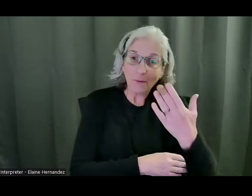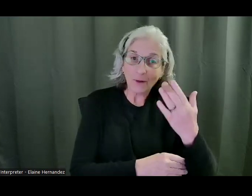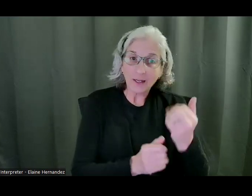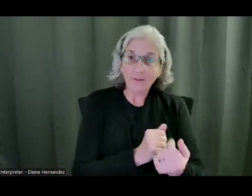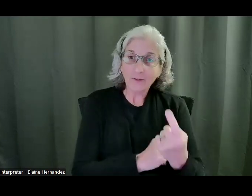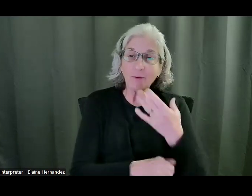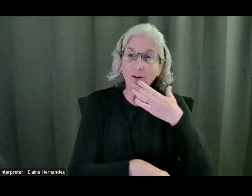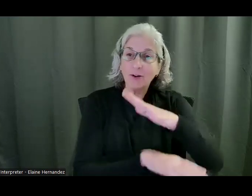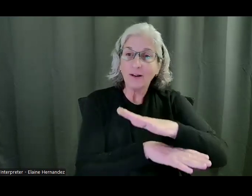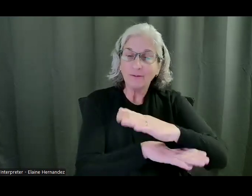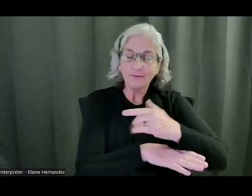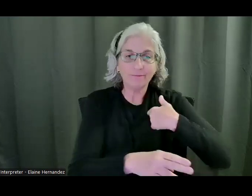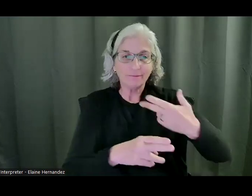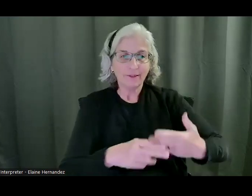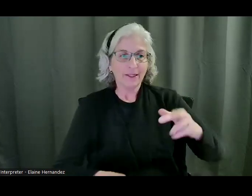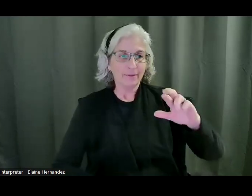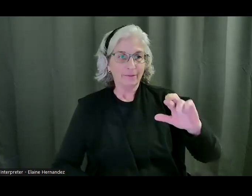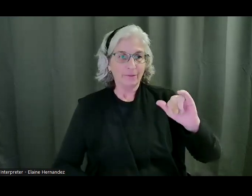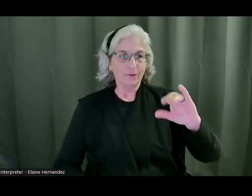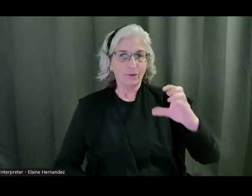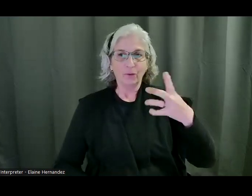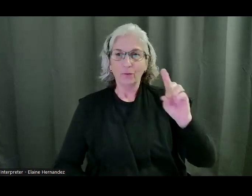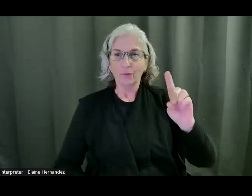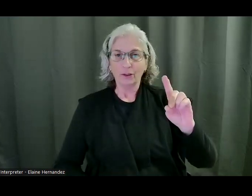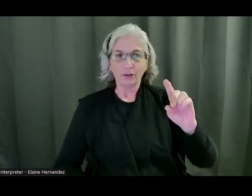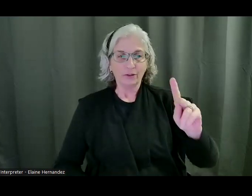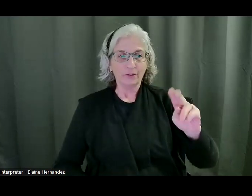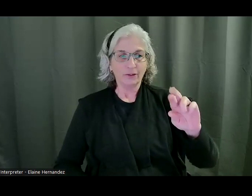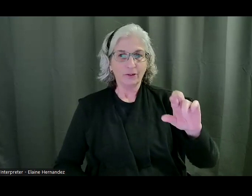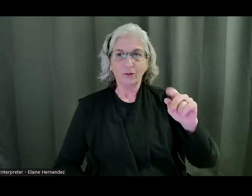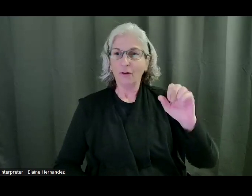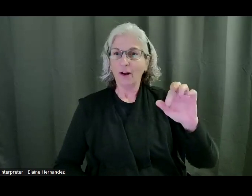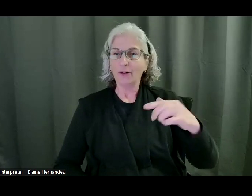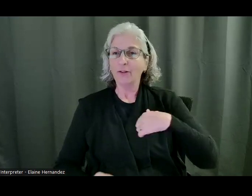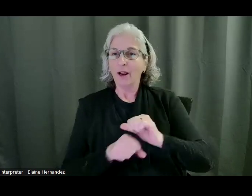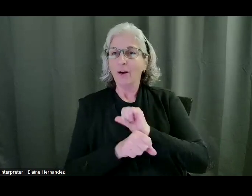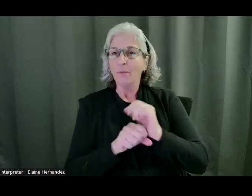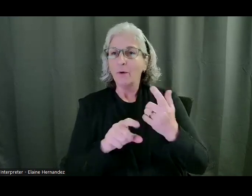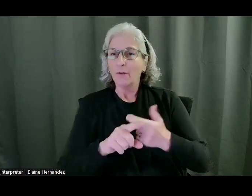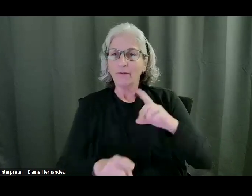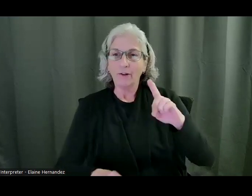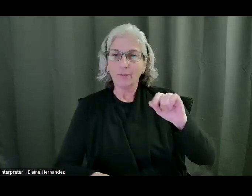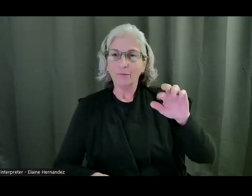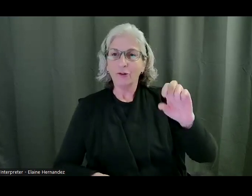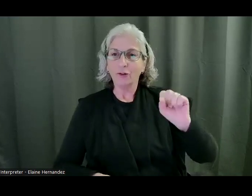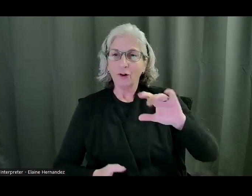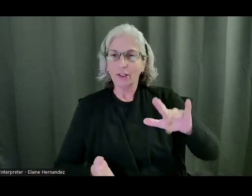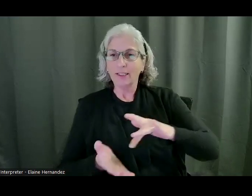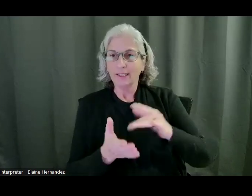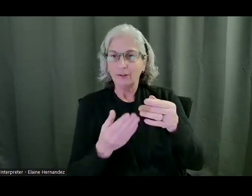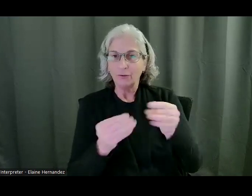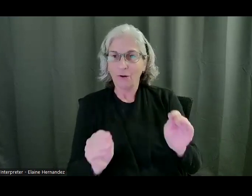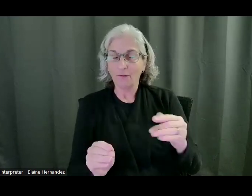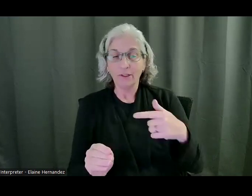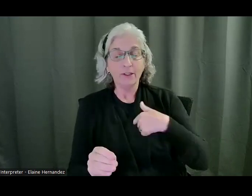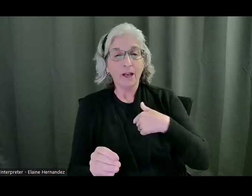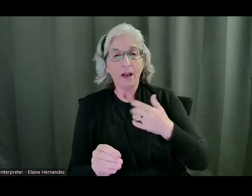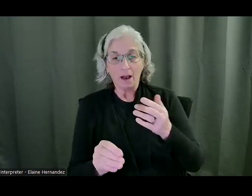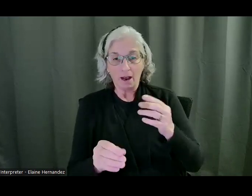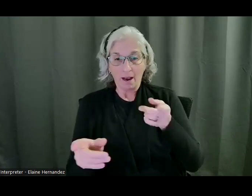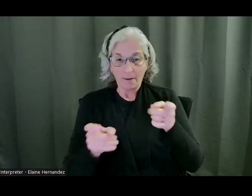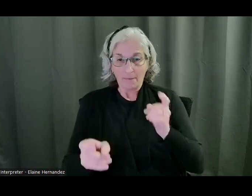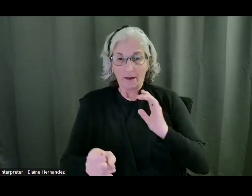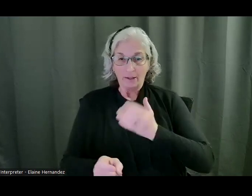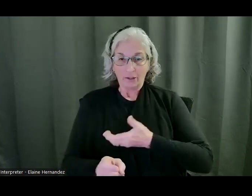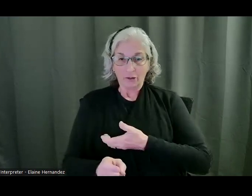My name is Richard Kriner. I work out of the DARS Central Office, and I manage our Autism Services